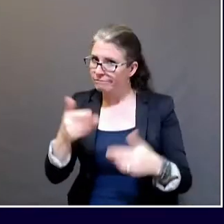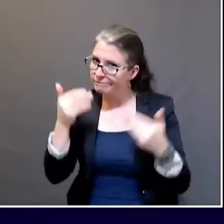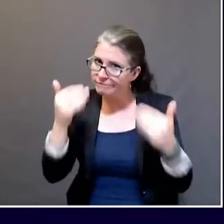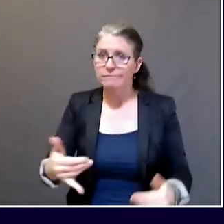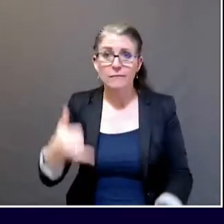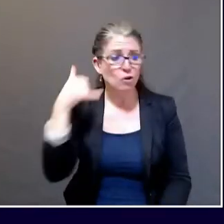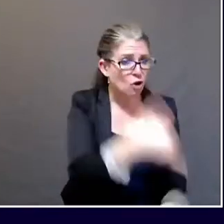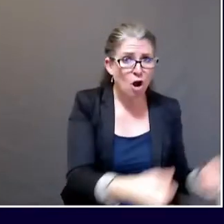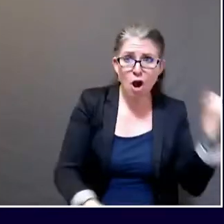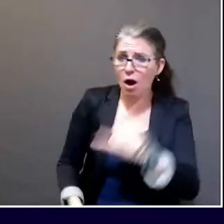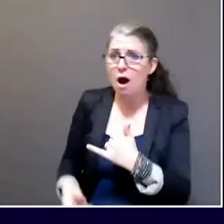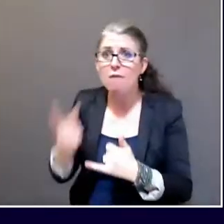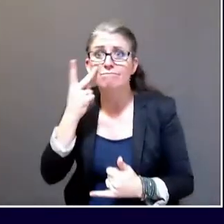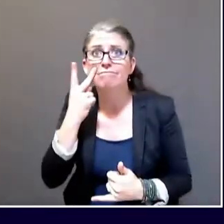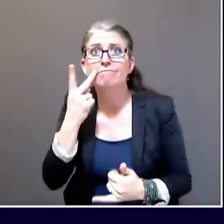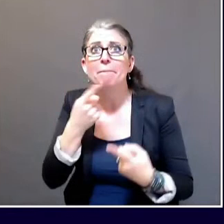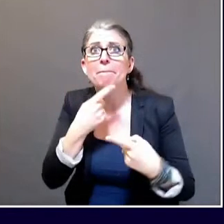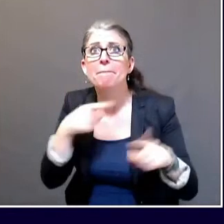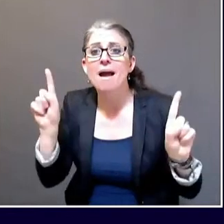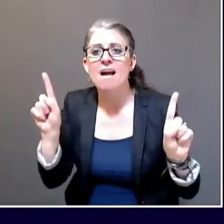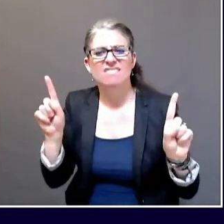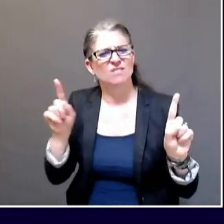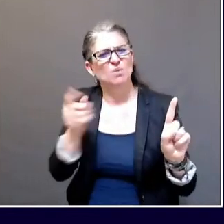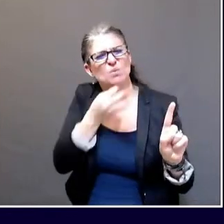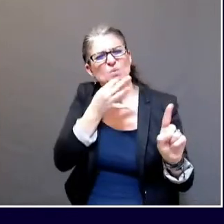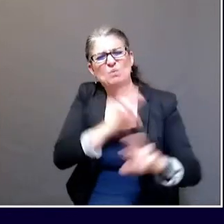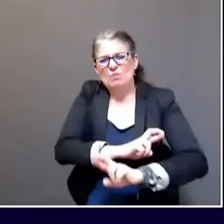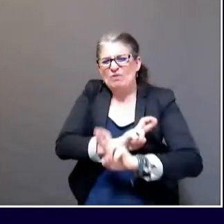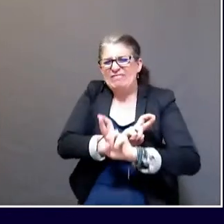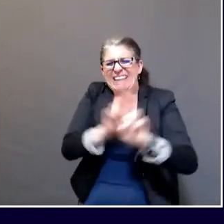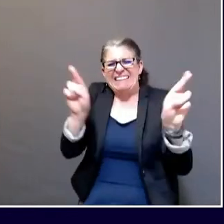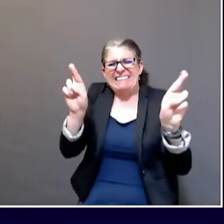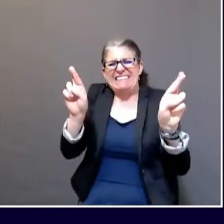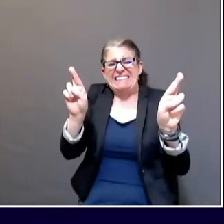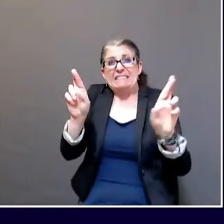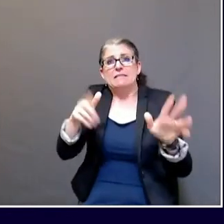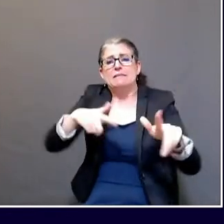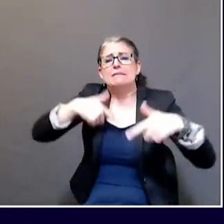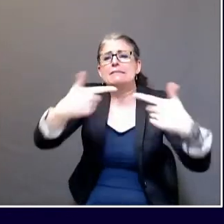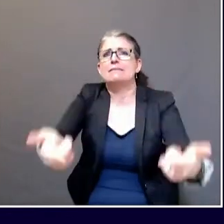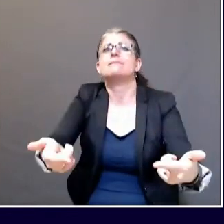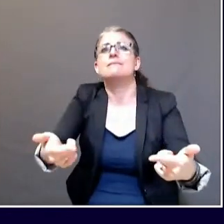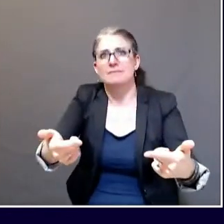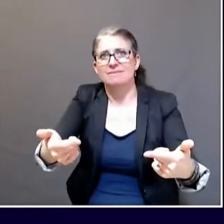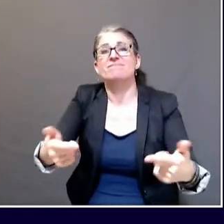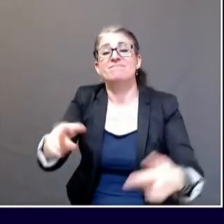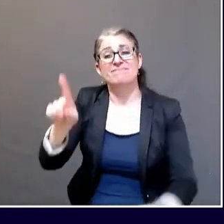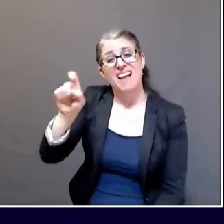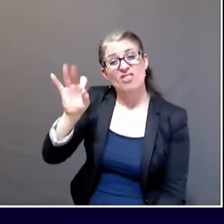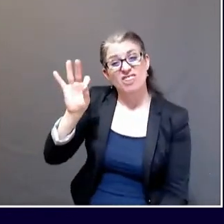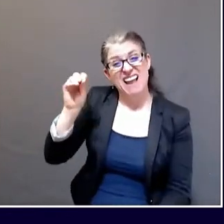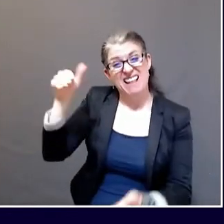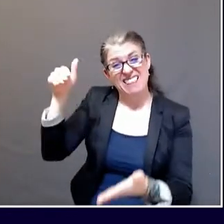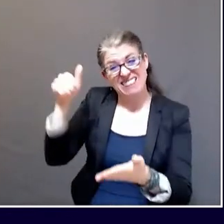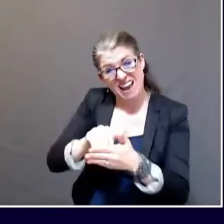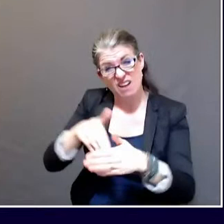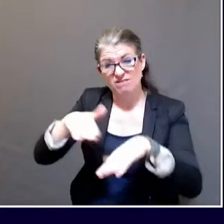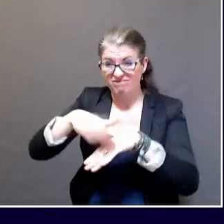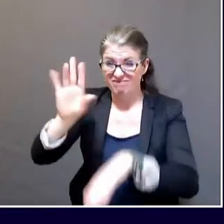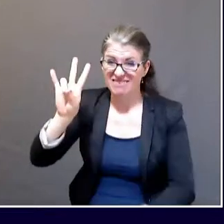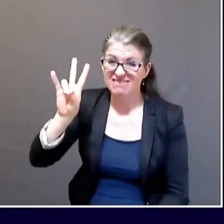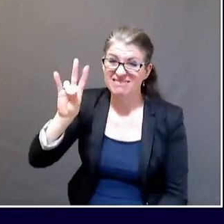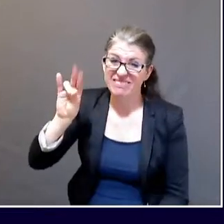can. That being said, with over 190,000 folks who are 70 and over to vaccinate, and only